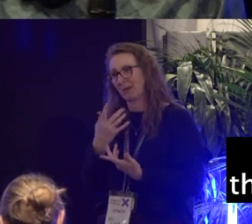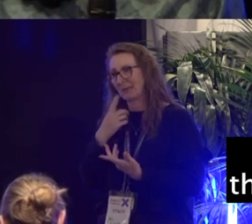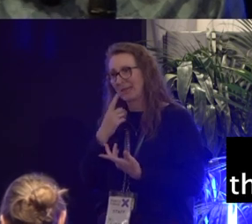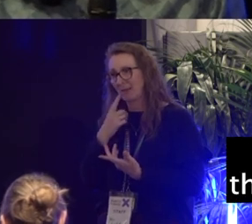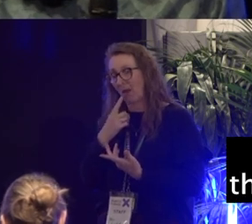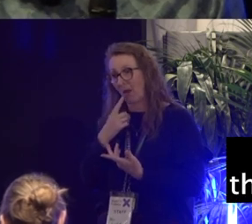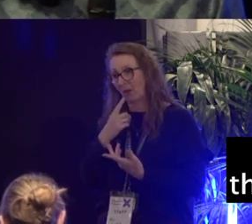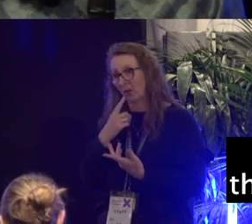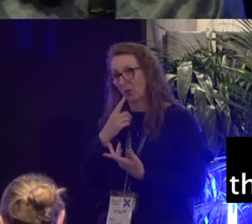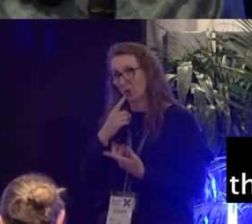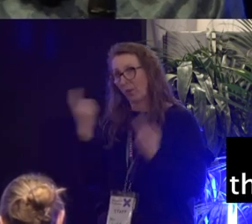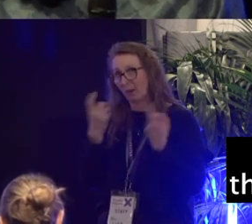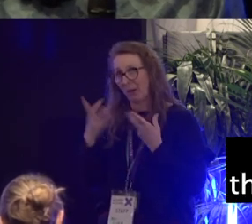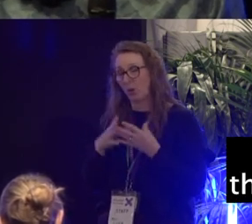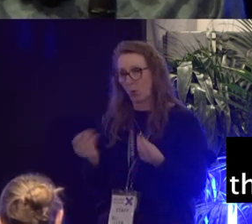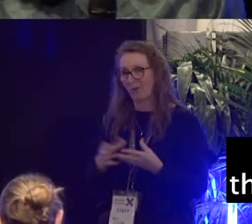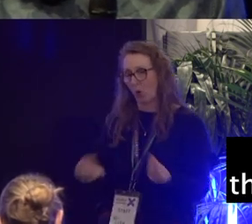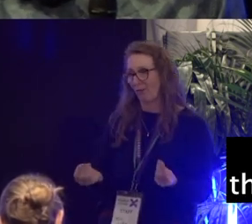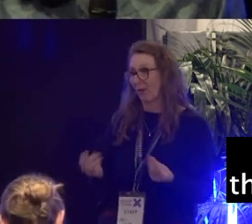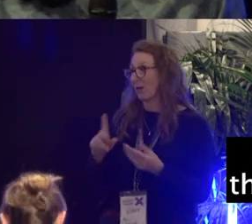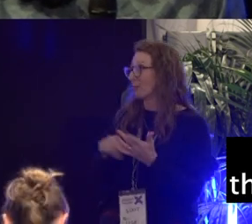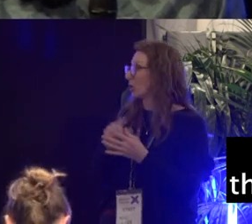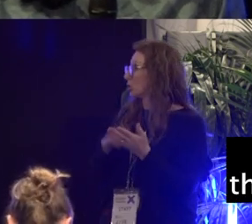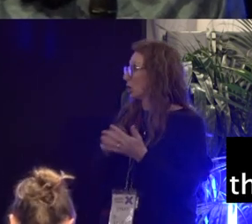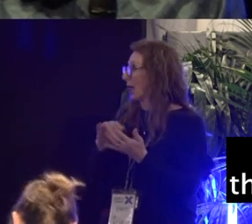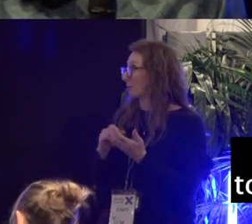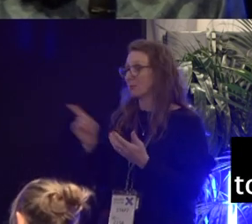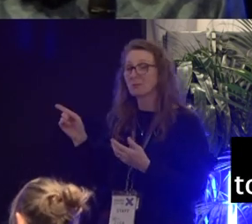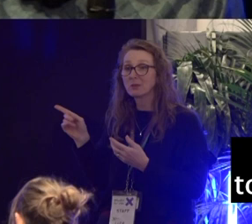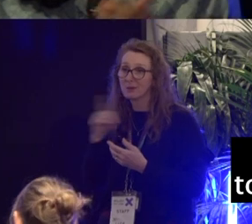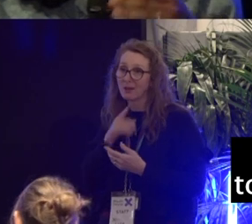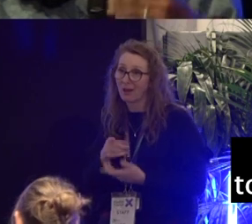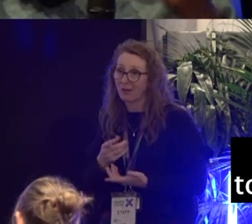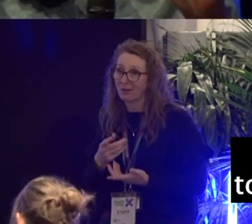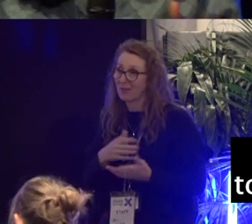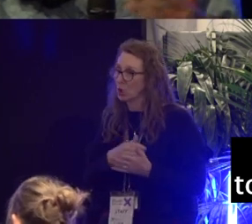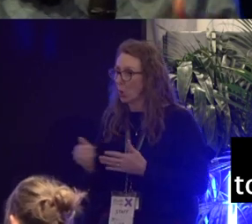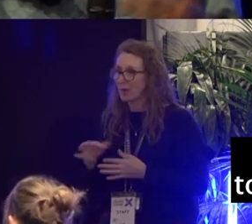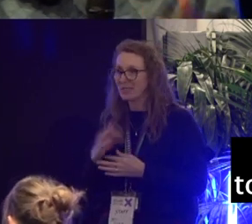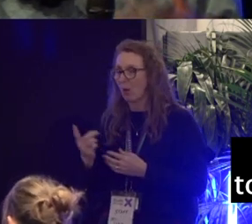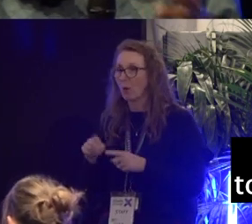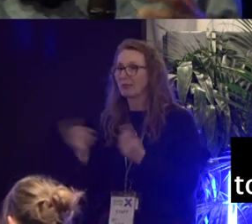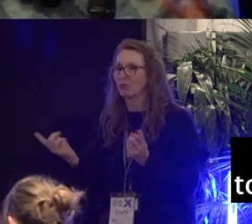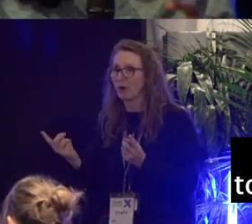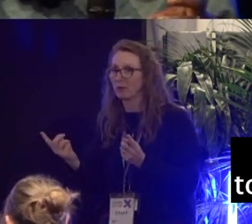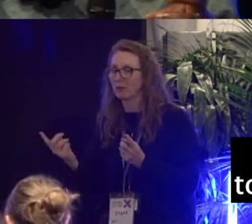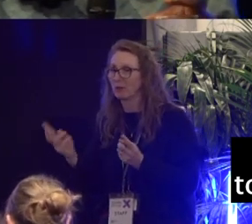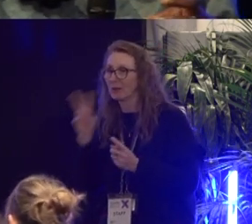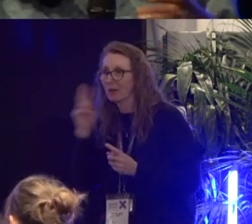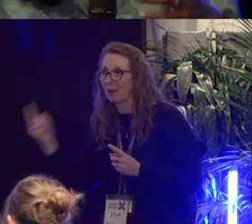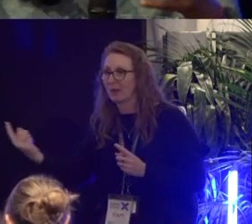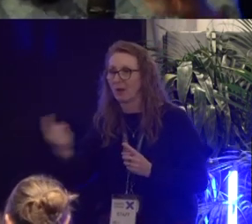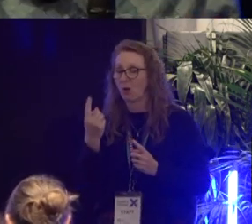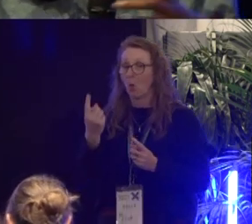But from what James was saying also is, there's always gonna be someone else. So there is that appealing to the same person over and over